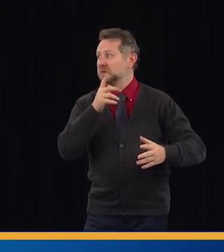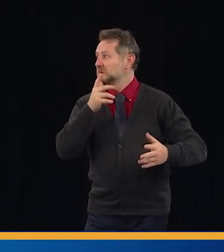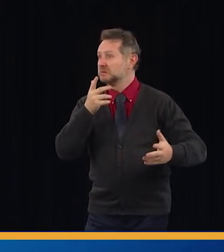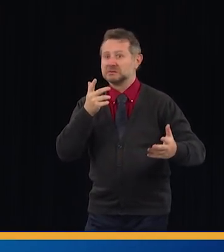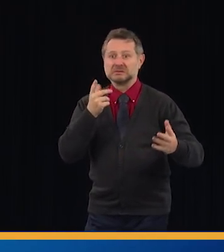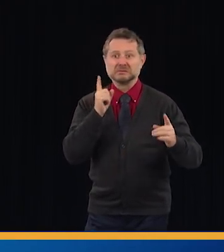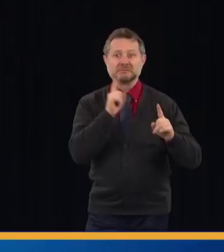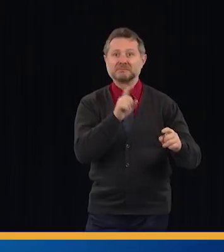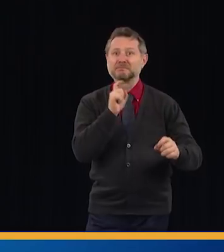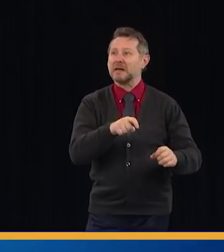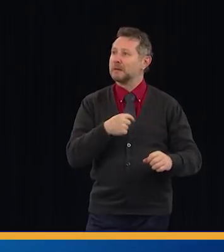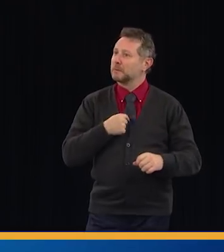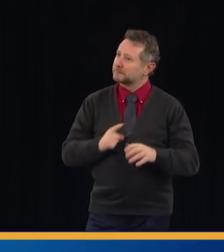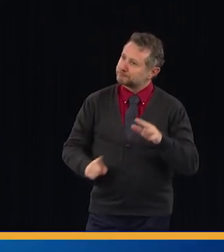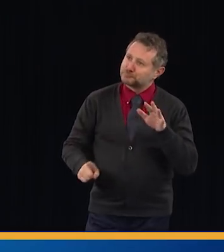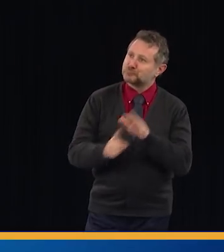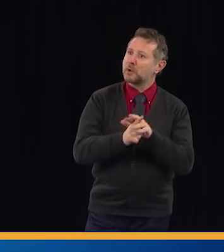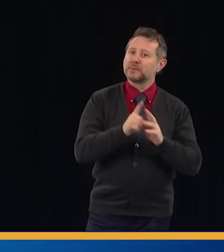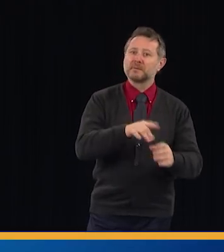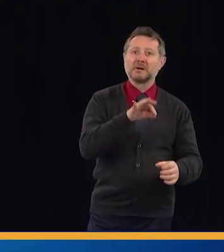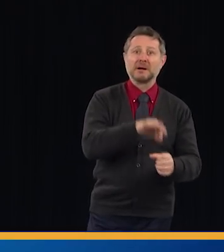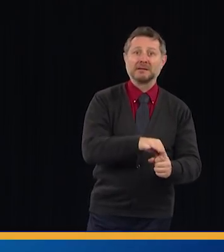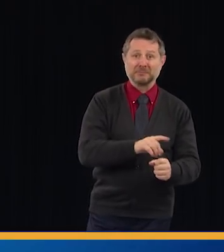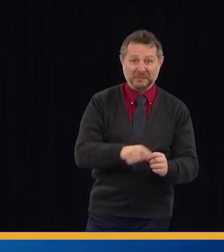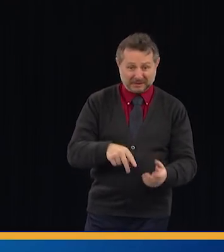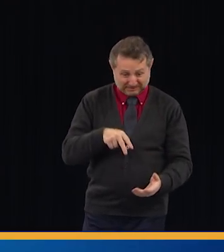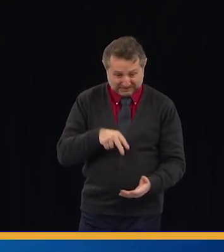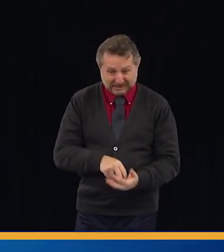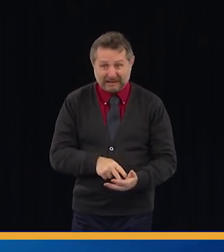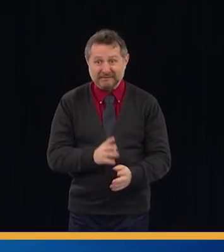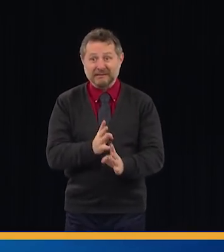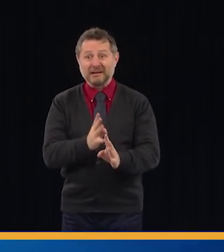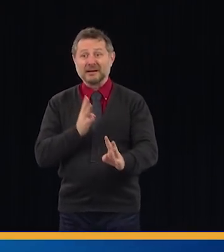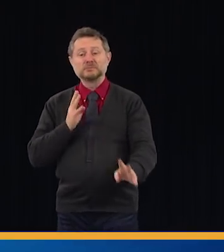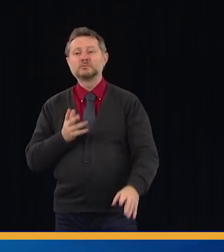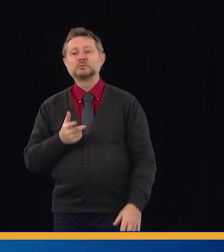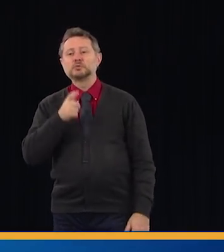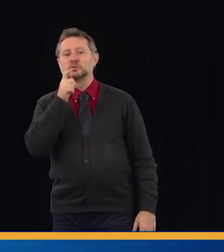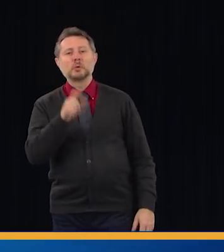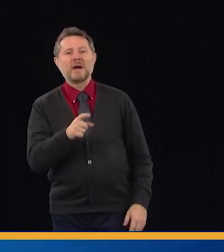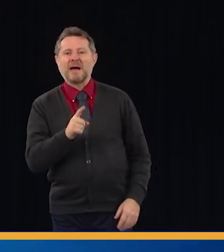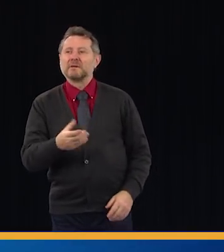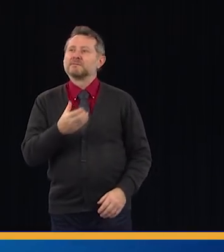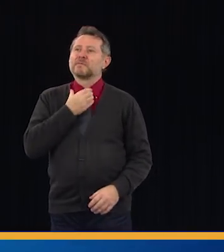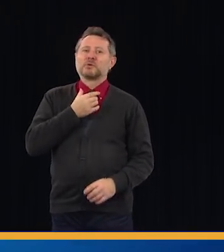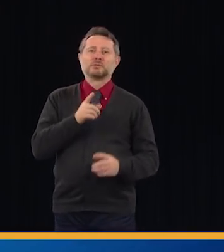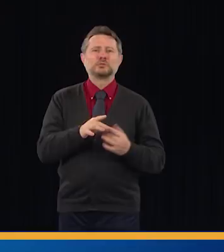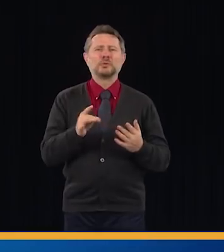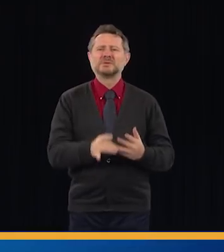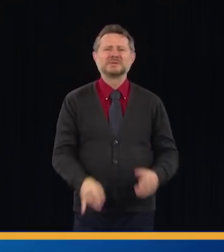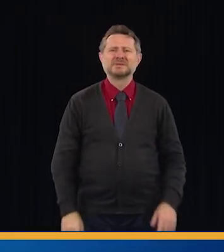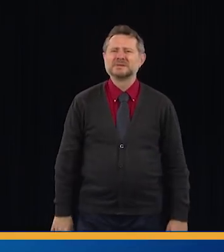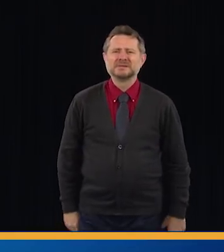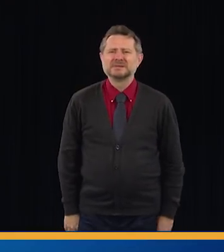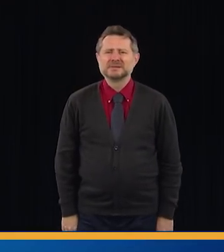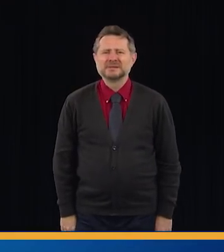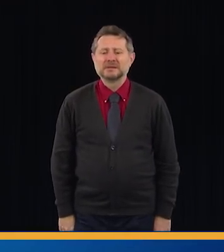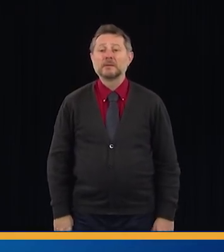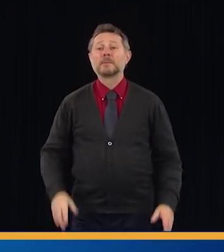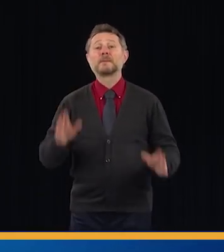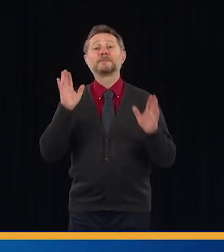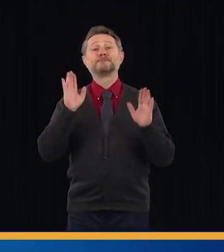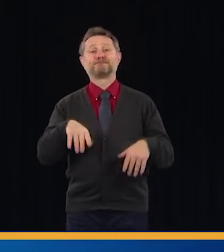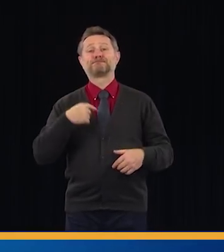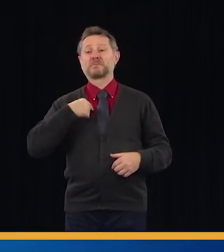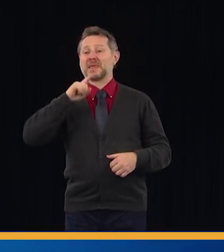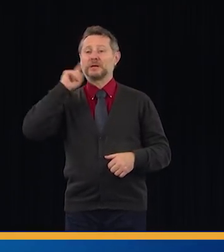line to vote, but people shouldn't have to make that choice. And where, by executive order, all New